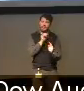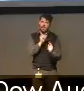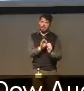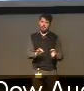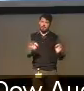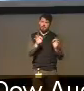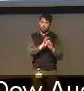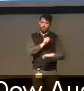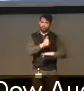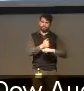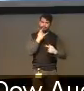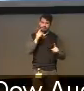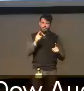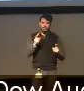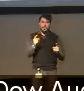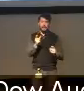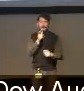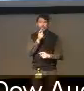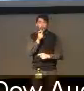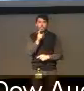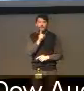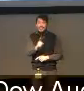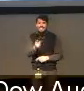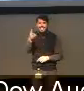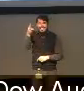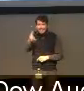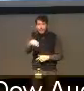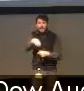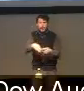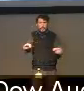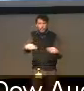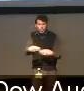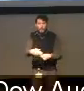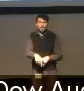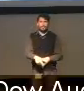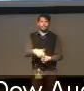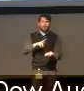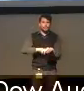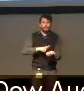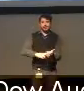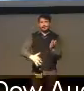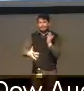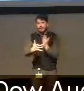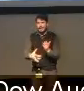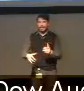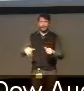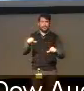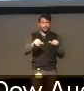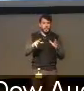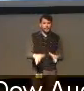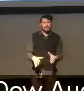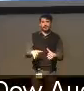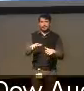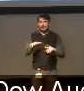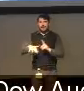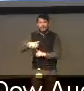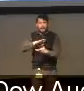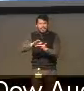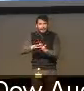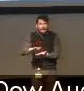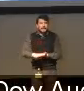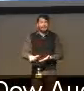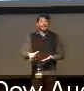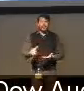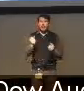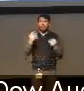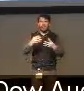the most time in the rooms, the nurses, the respiratory therapists, the techs, the physical therapists, pharmacists, environmental services, and many more people I